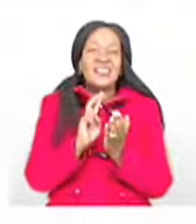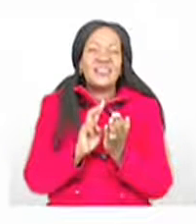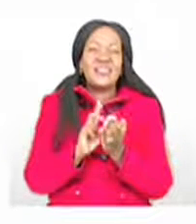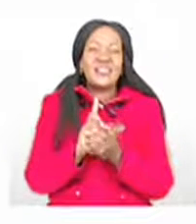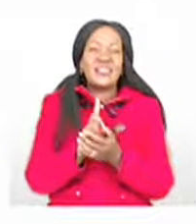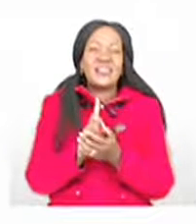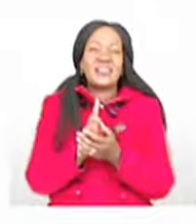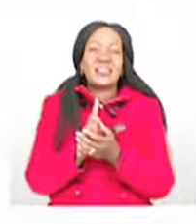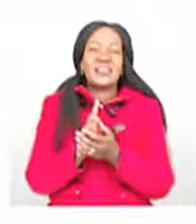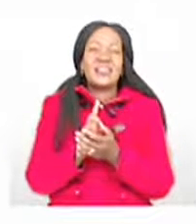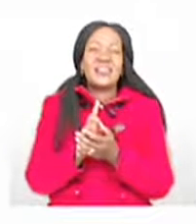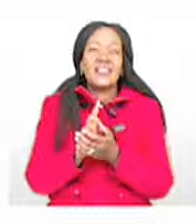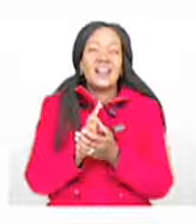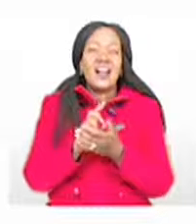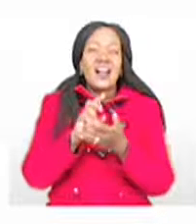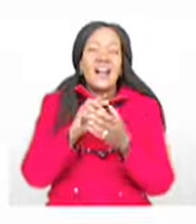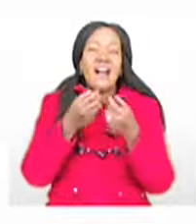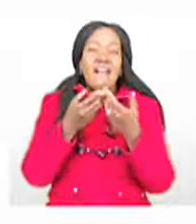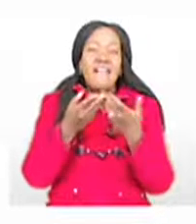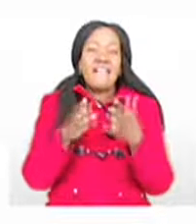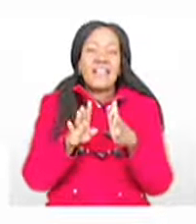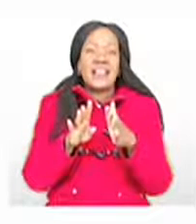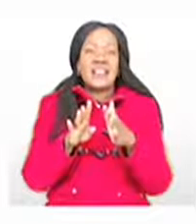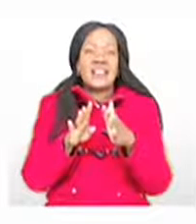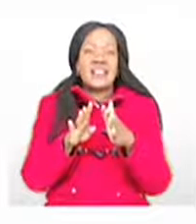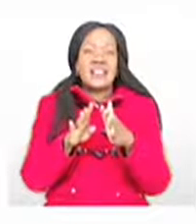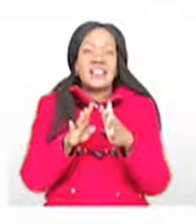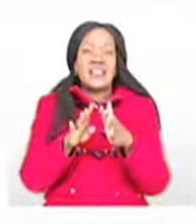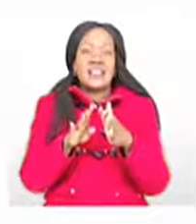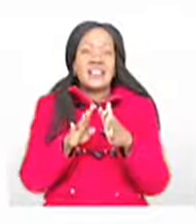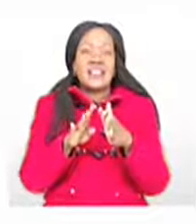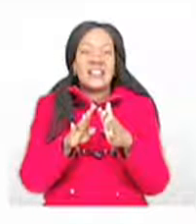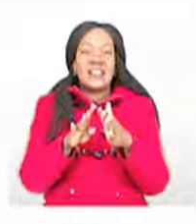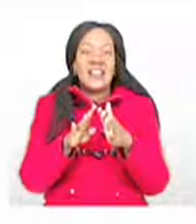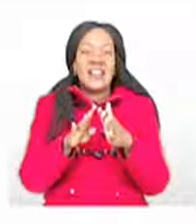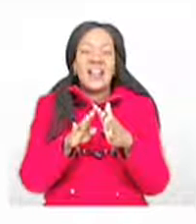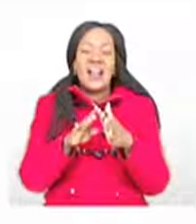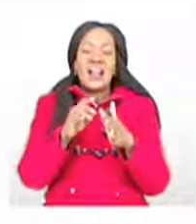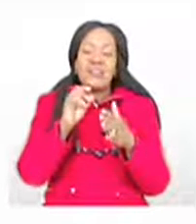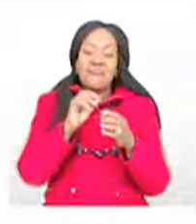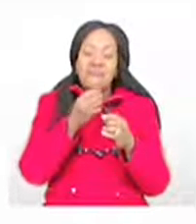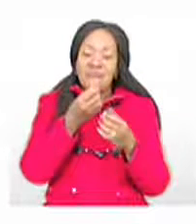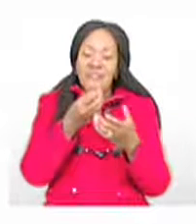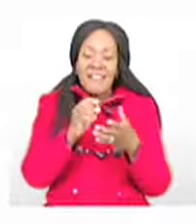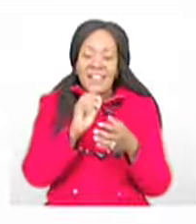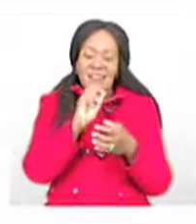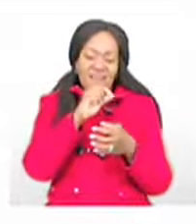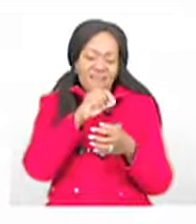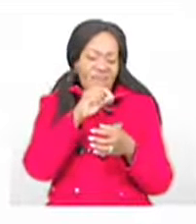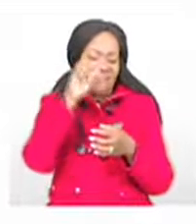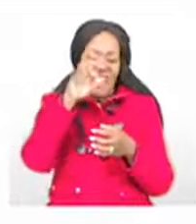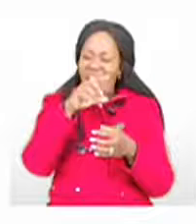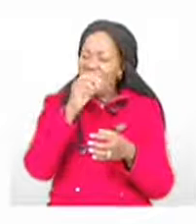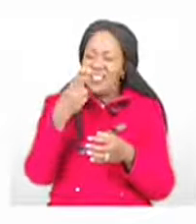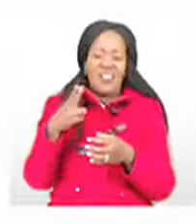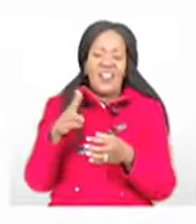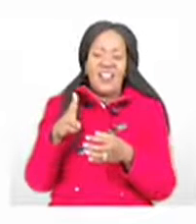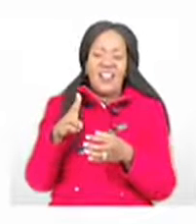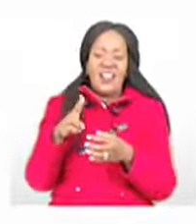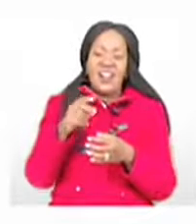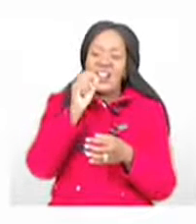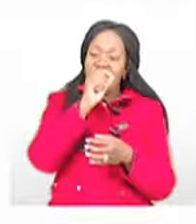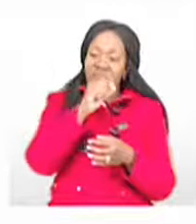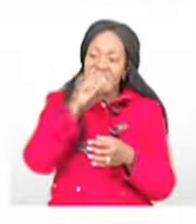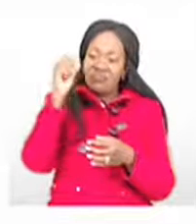reads, complete without lifting your hand. What you need to